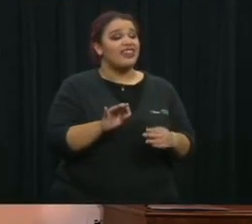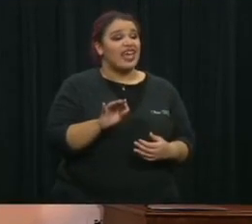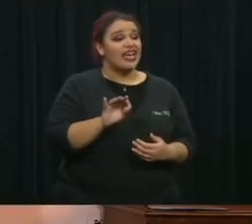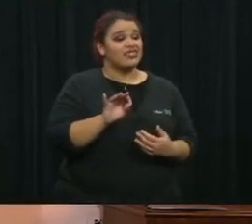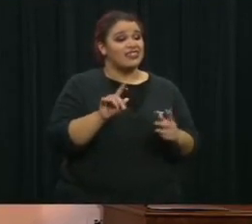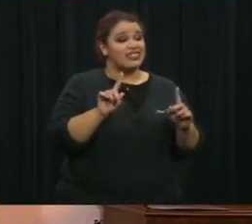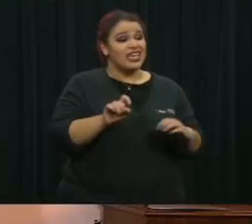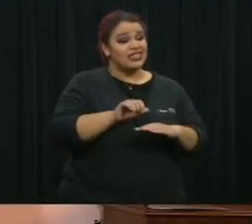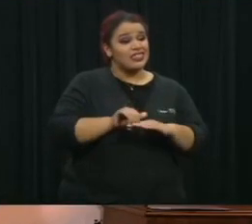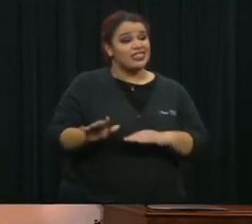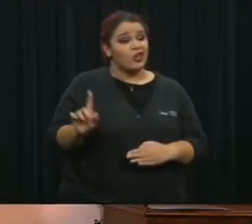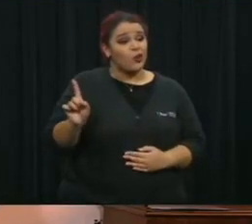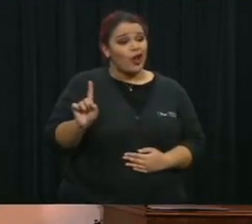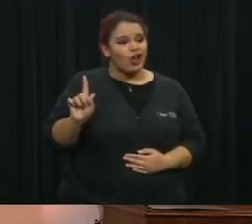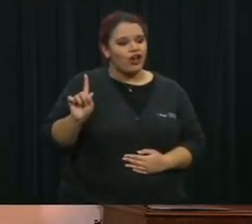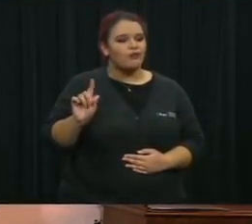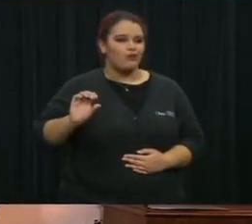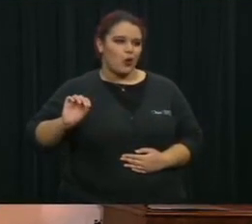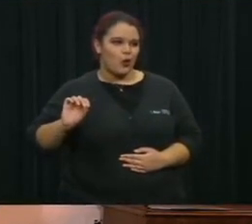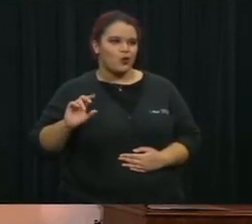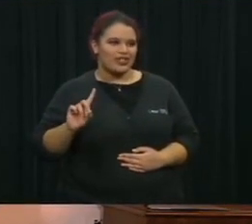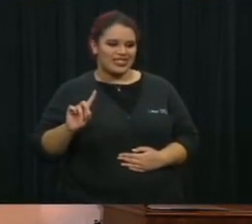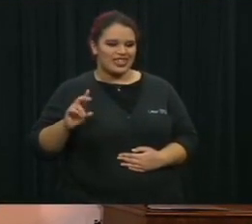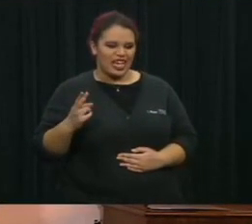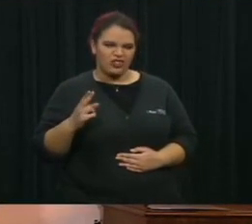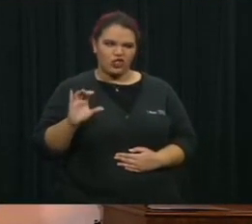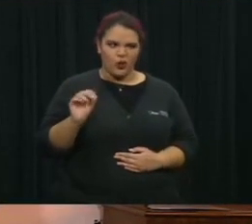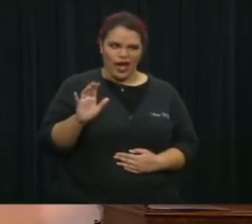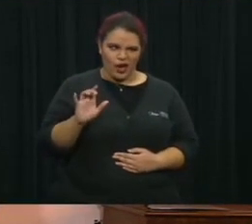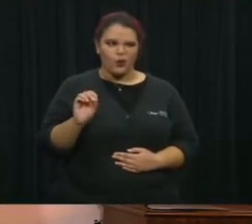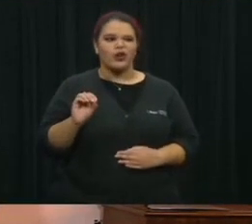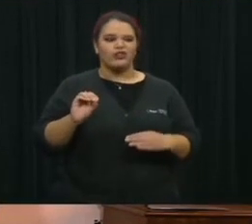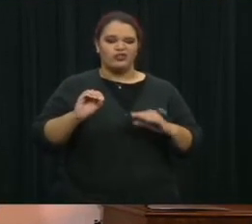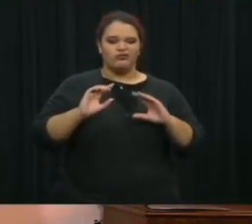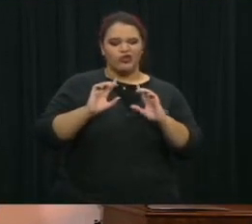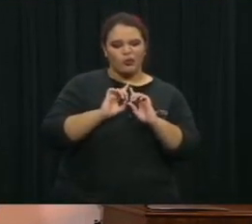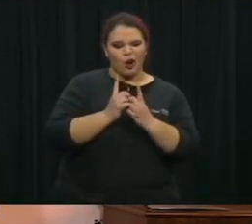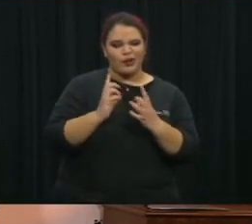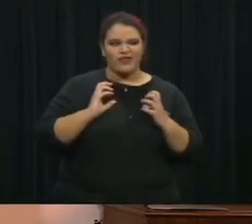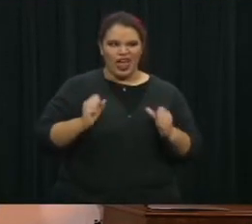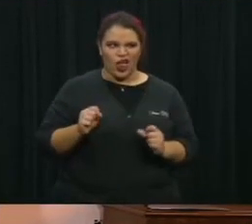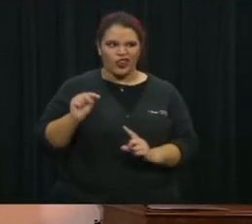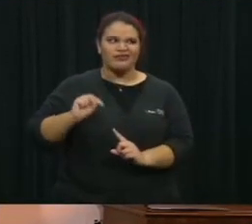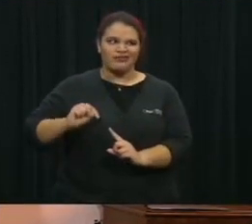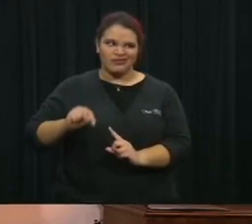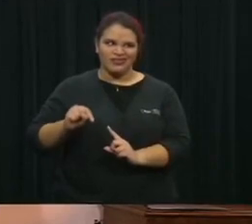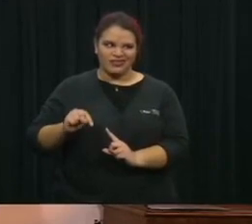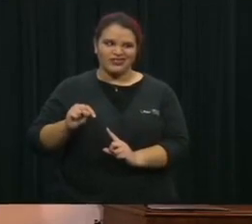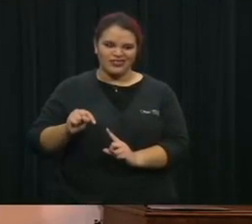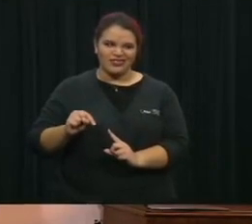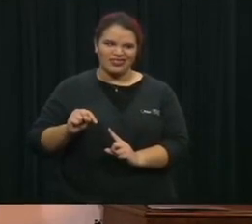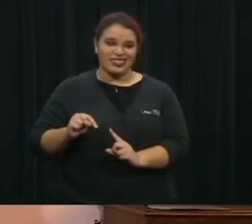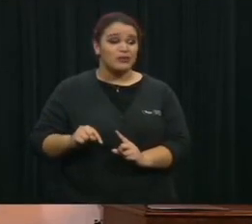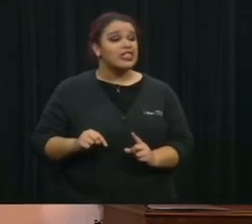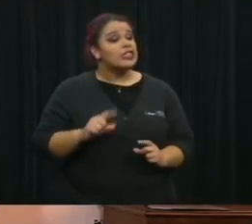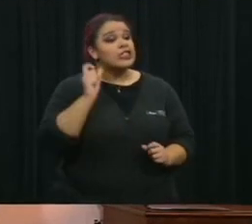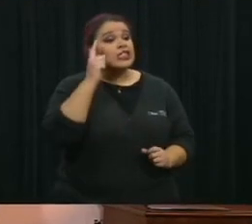think some of the companies that people are shipping out to are way behind. They're prioritizing. Remember that there's a lot